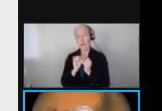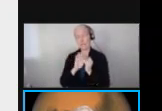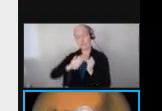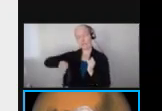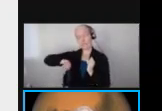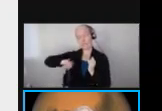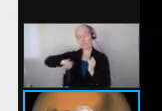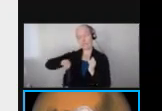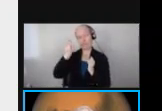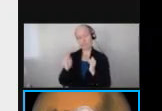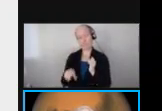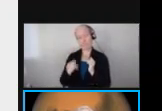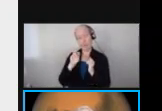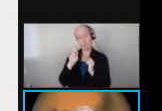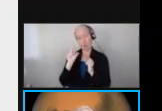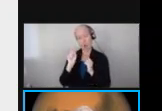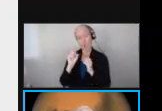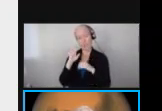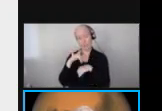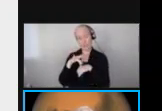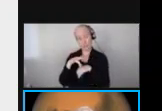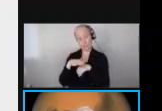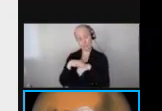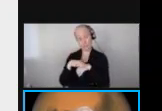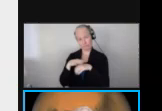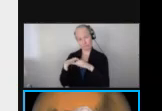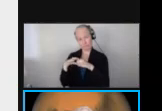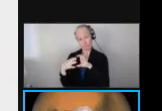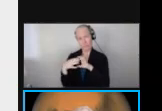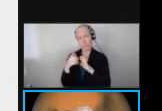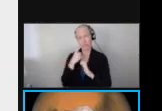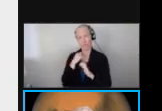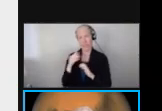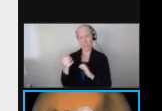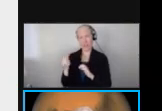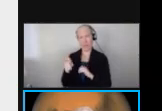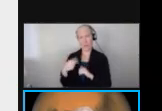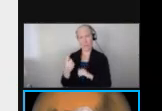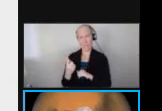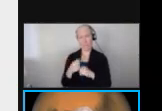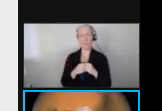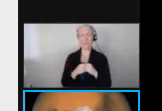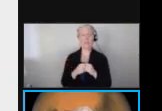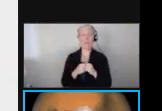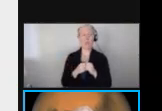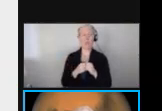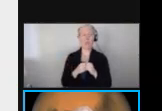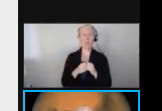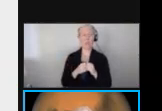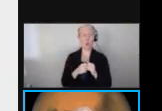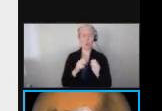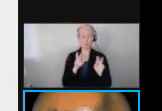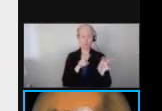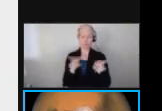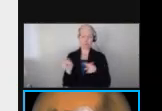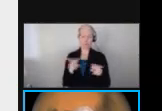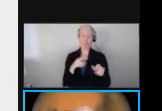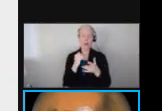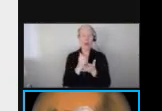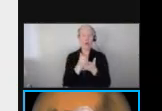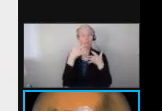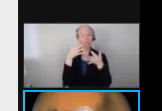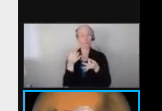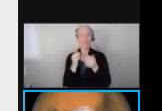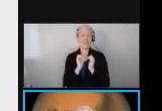Planetary, we have red and yellow. And so this helps us decide how to spend our resources, how to spend